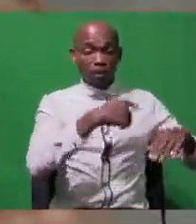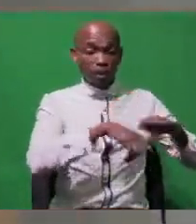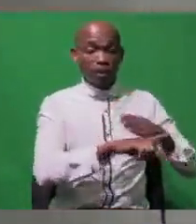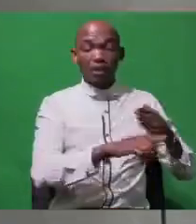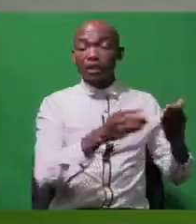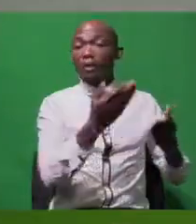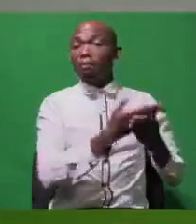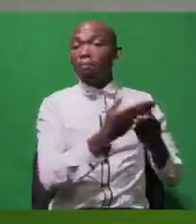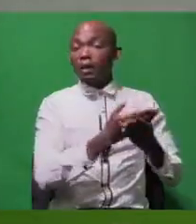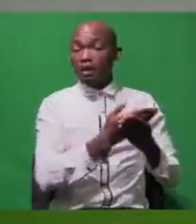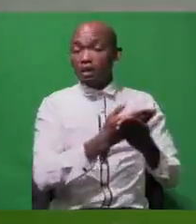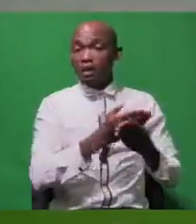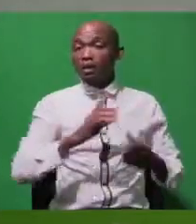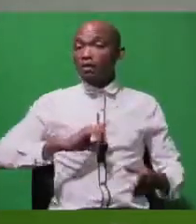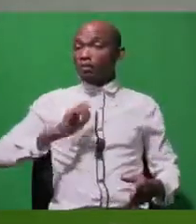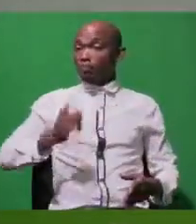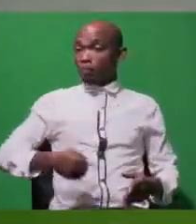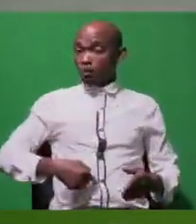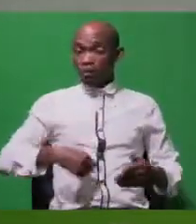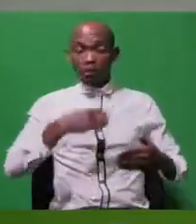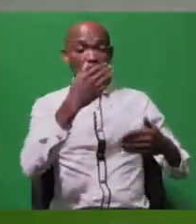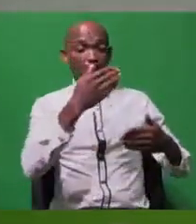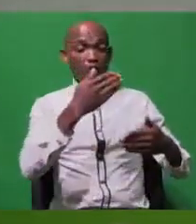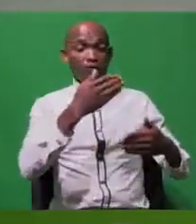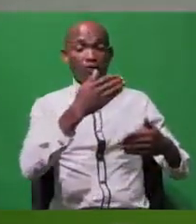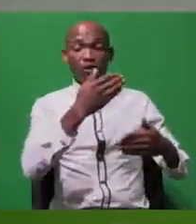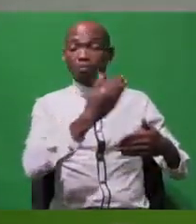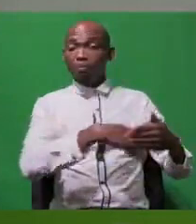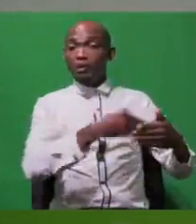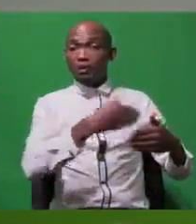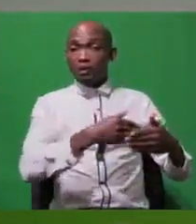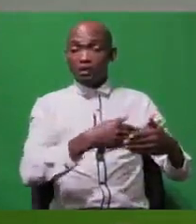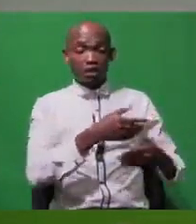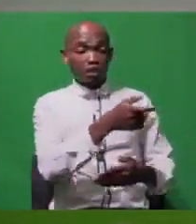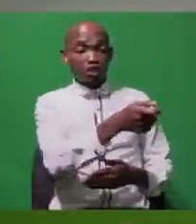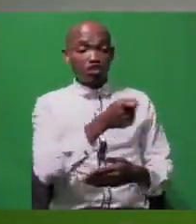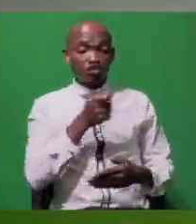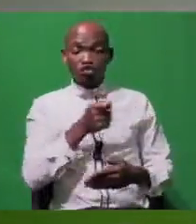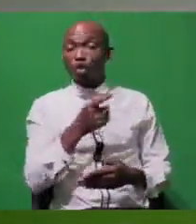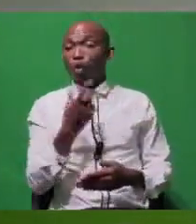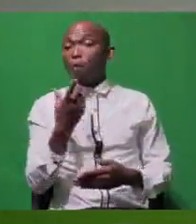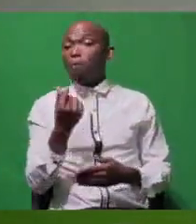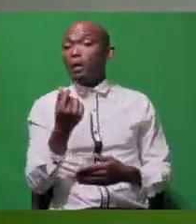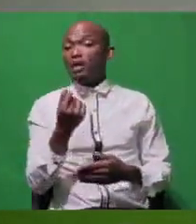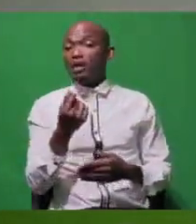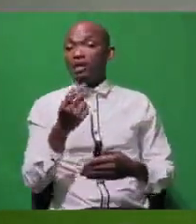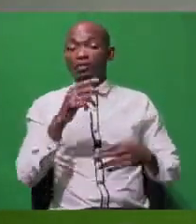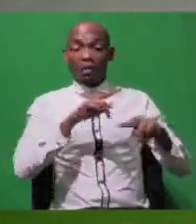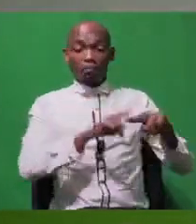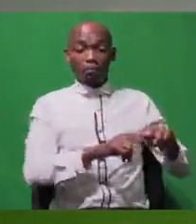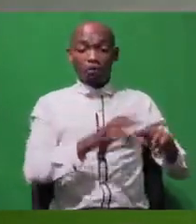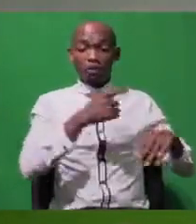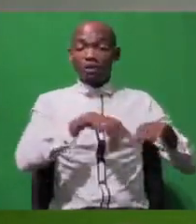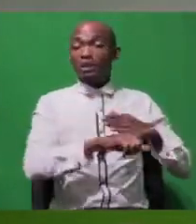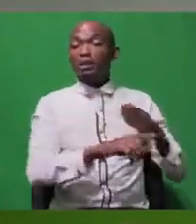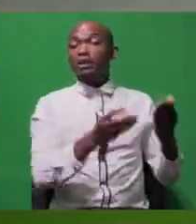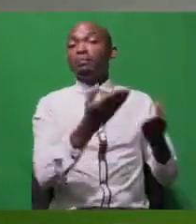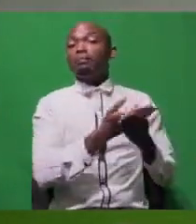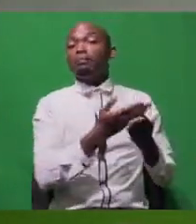The owner of the business draw money from the cash and deposit it to the